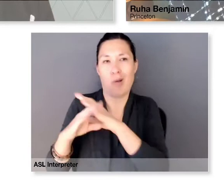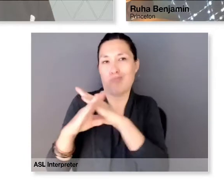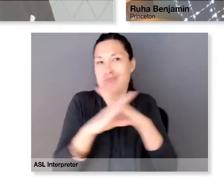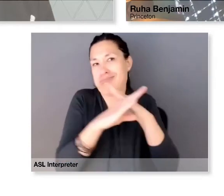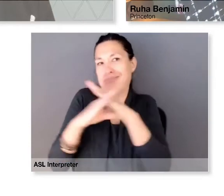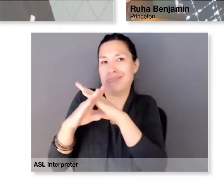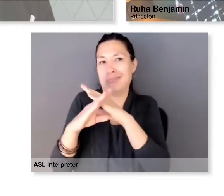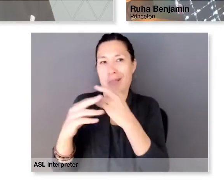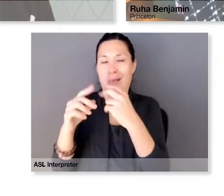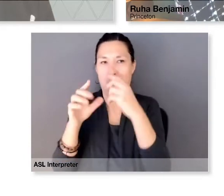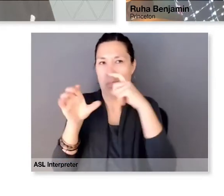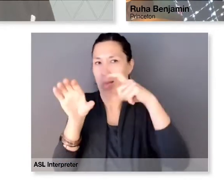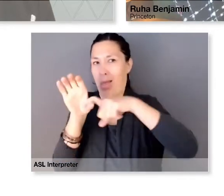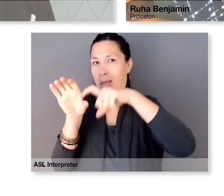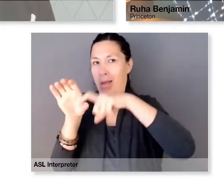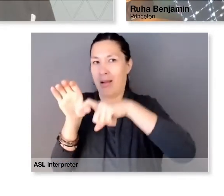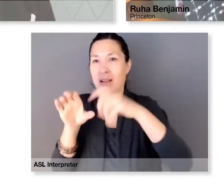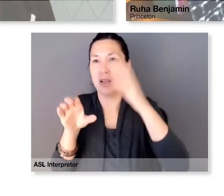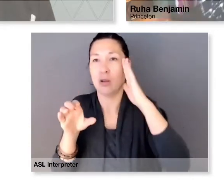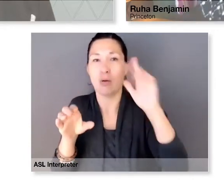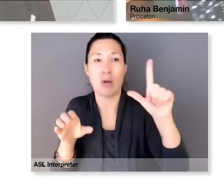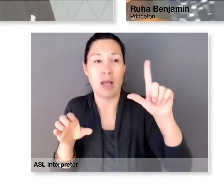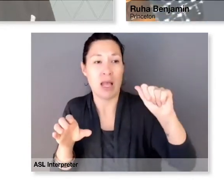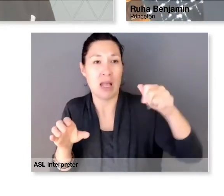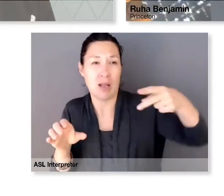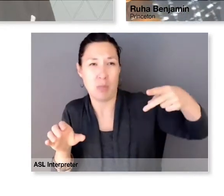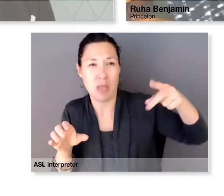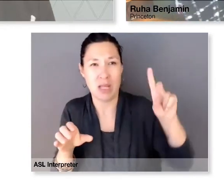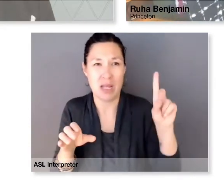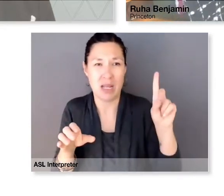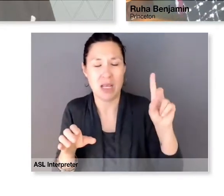like the LAPD's coalition to stop